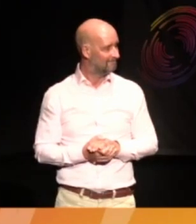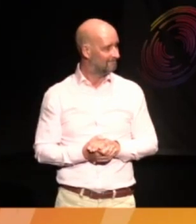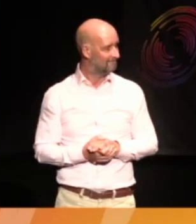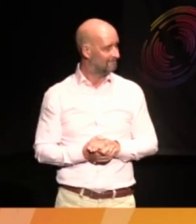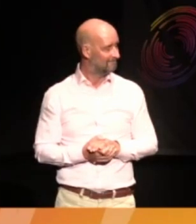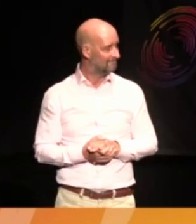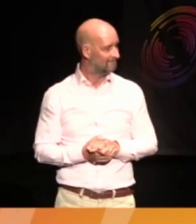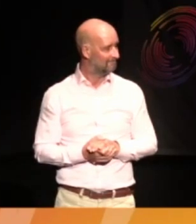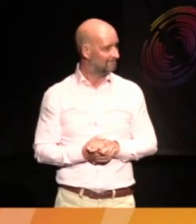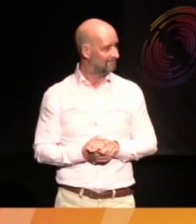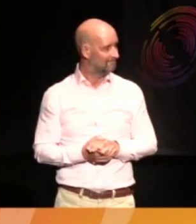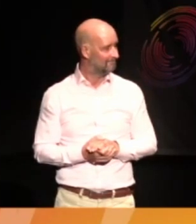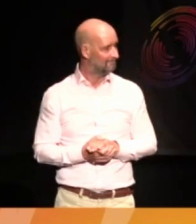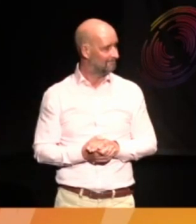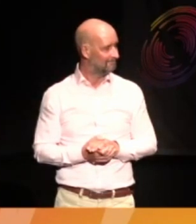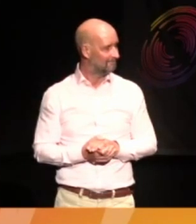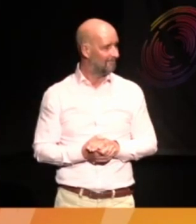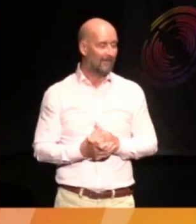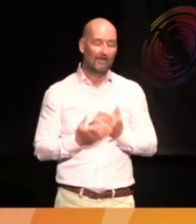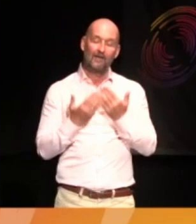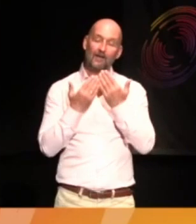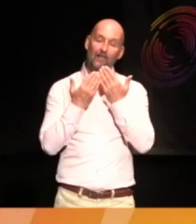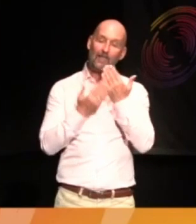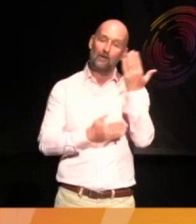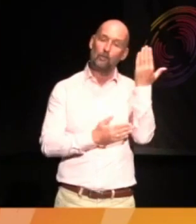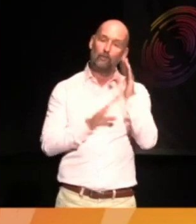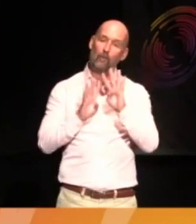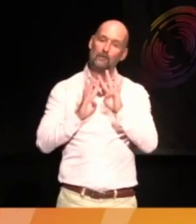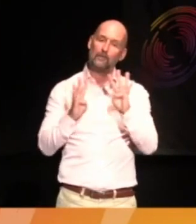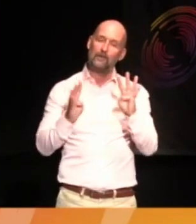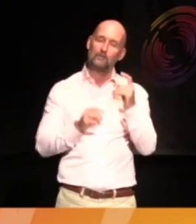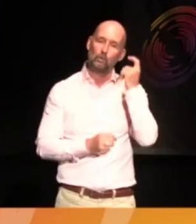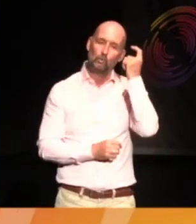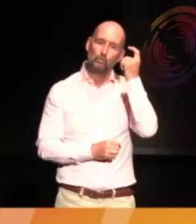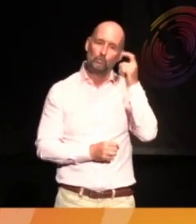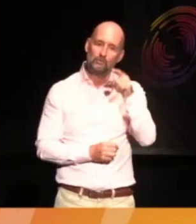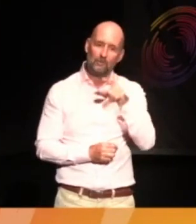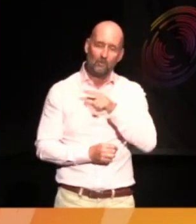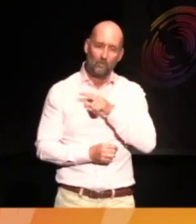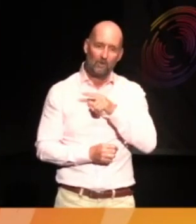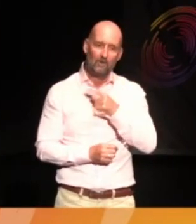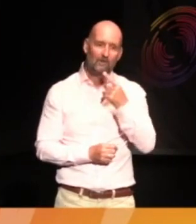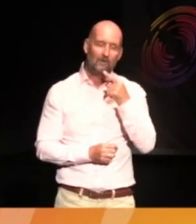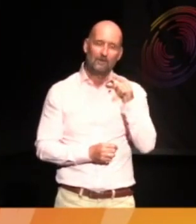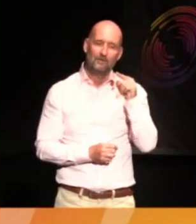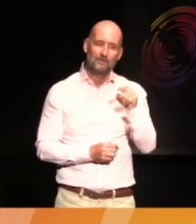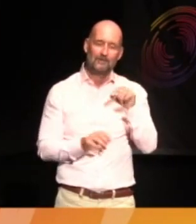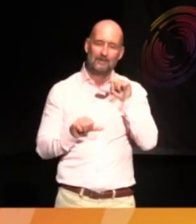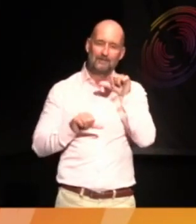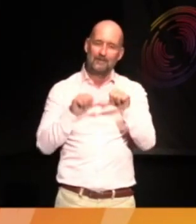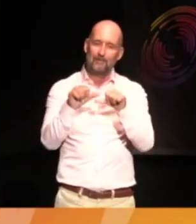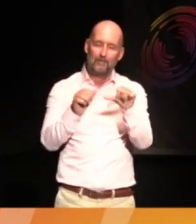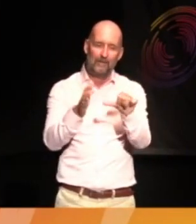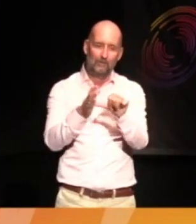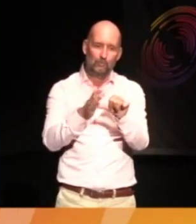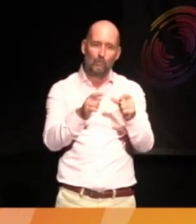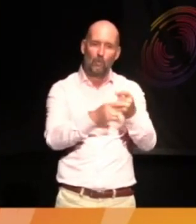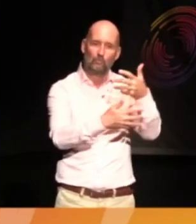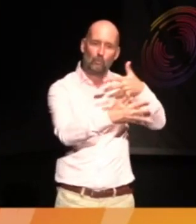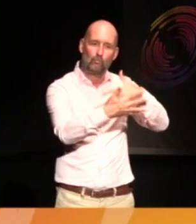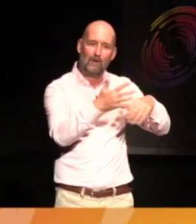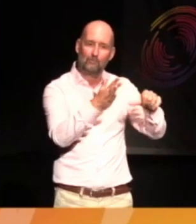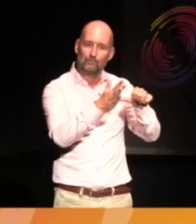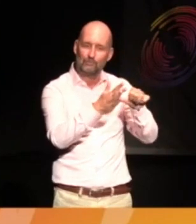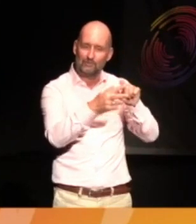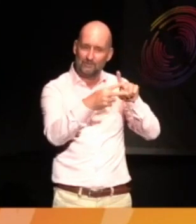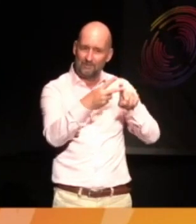Thank you so much to the speakers for your contributions. I'm curious to hear, because you've referred to systemic issues as well as sort of more grassroots matters and